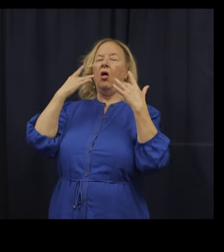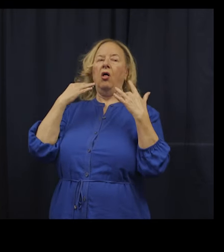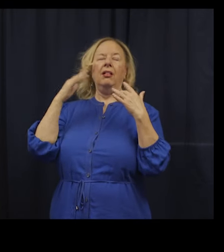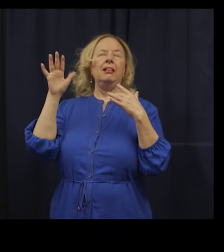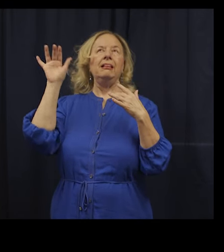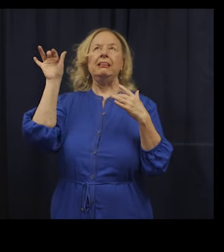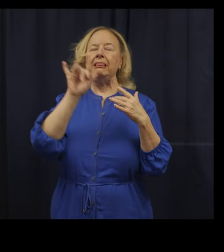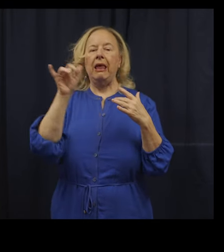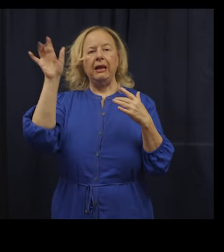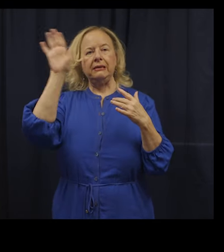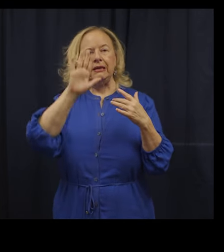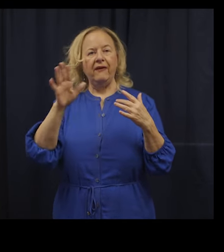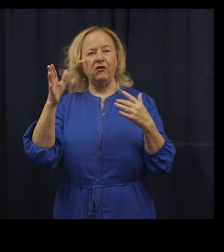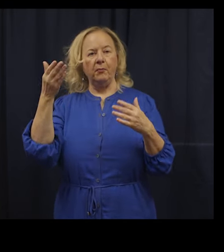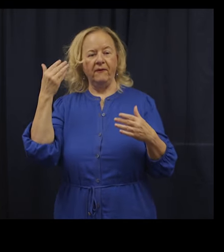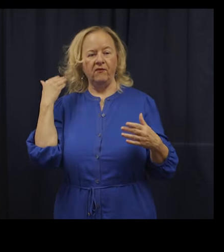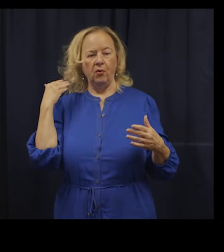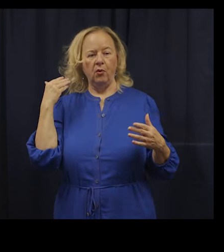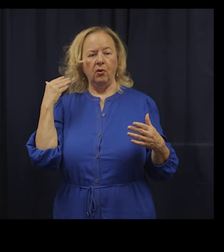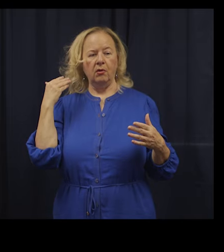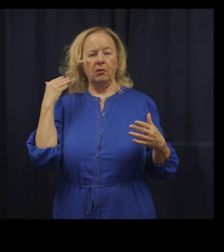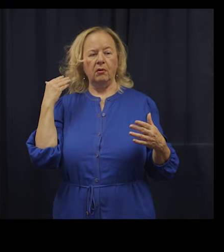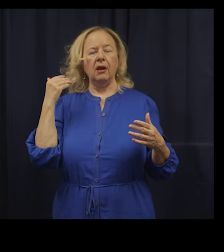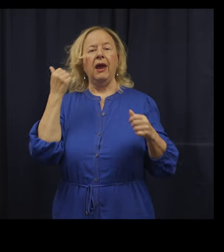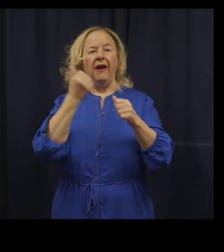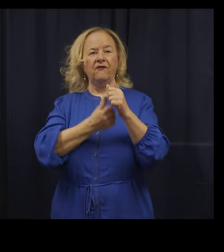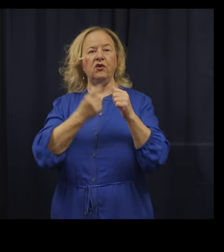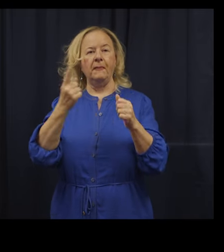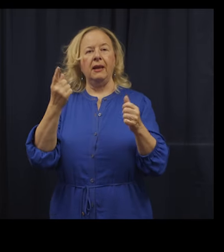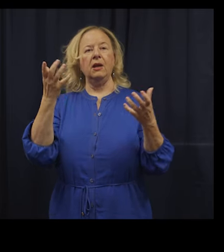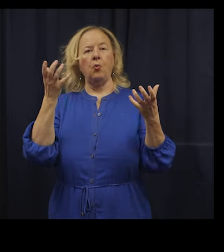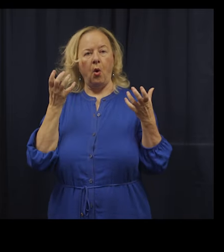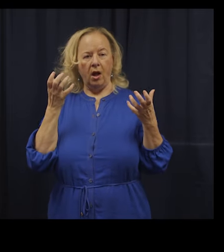before. I would hope everybody would want that.